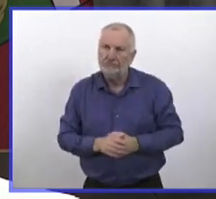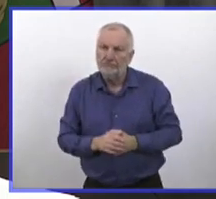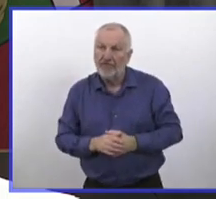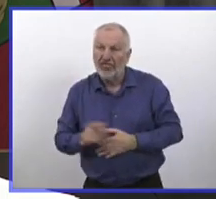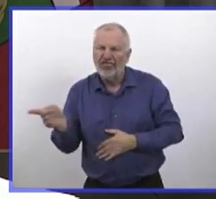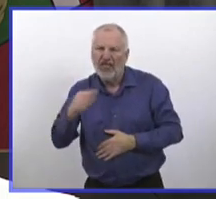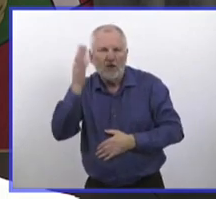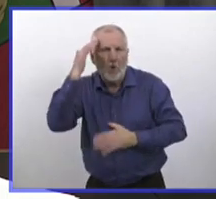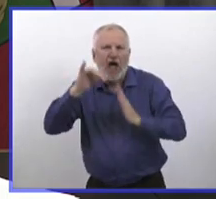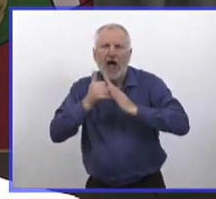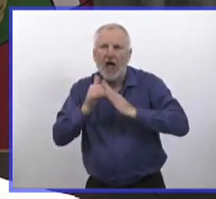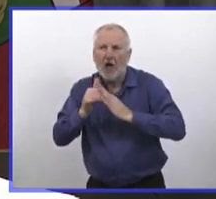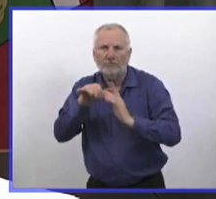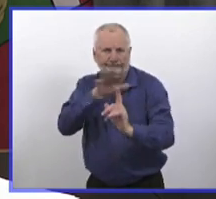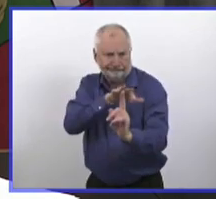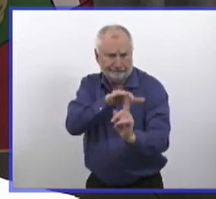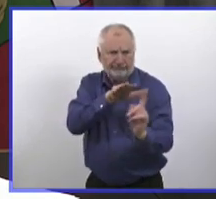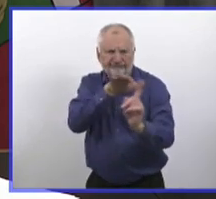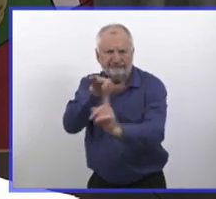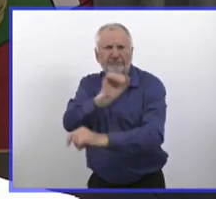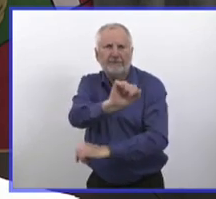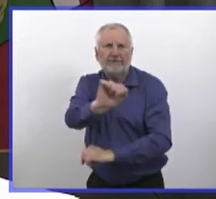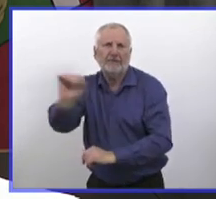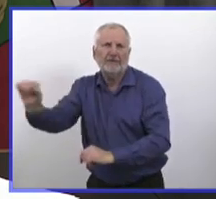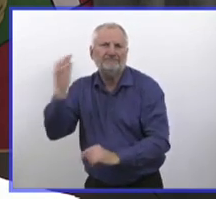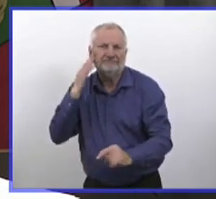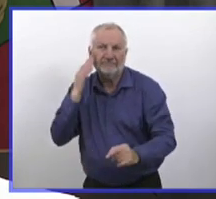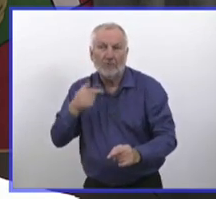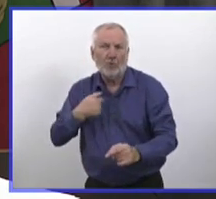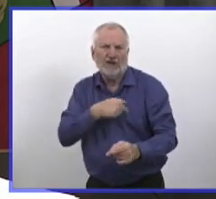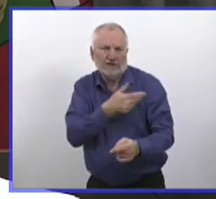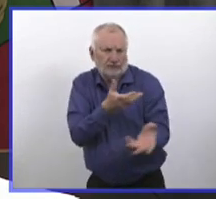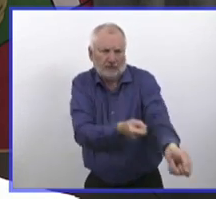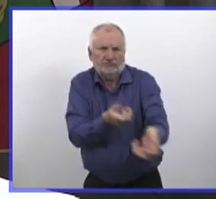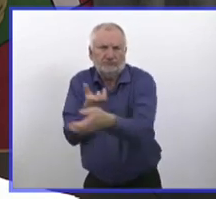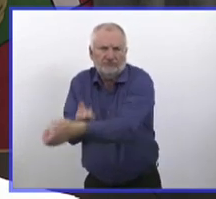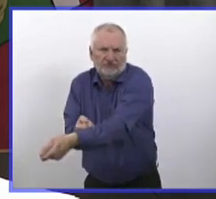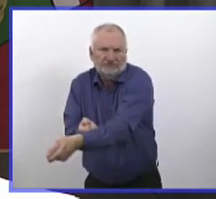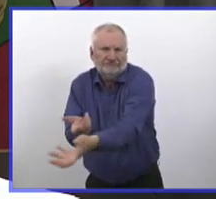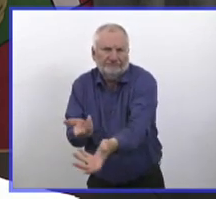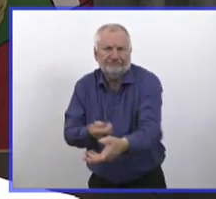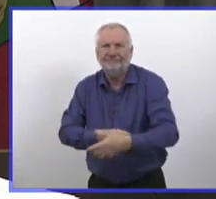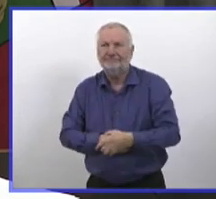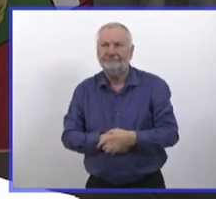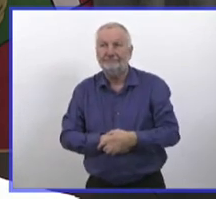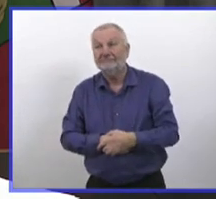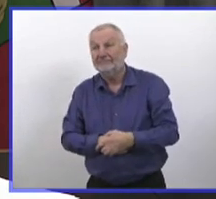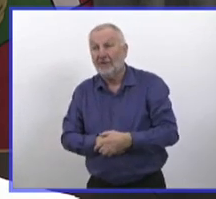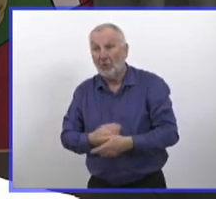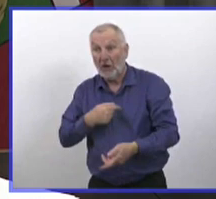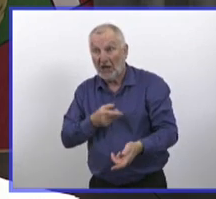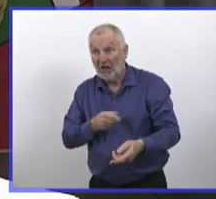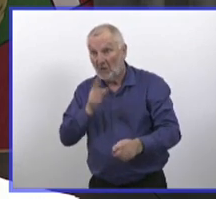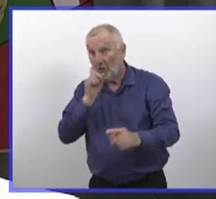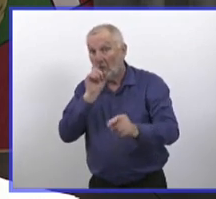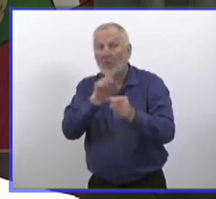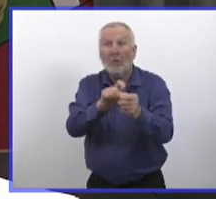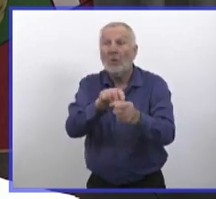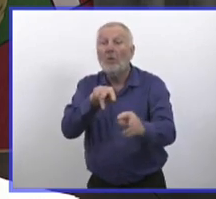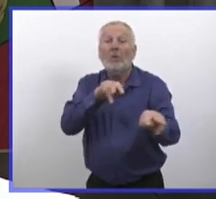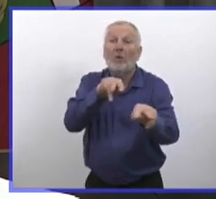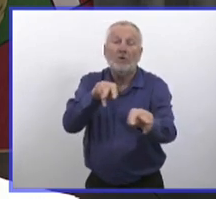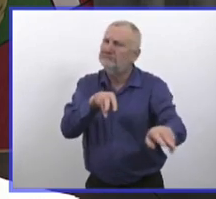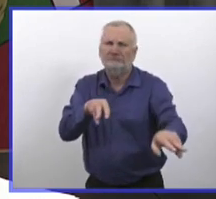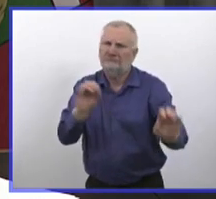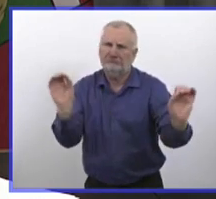and so we have a lot of trust that they'll be able to do individual clinical assessments of the person who comes in to determine